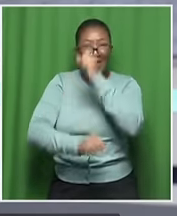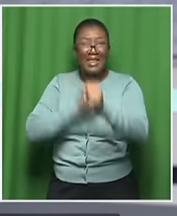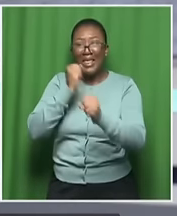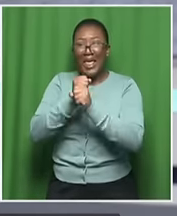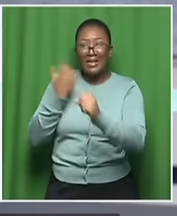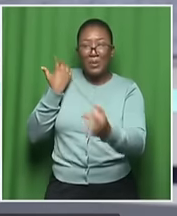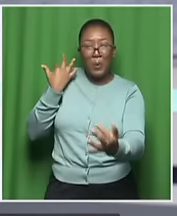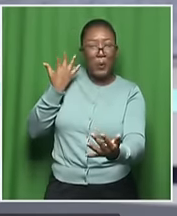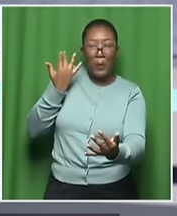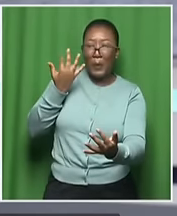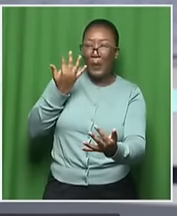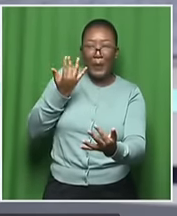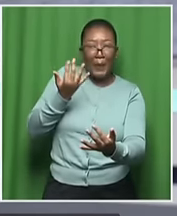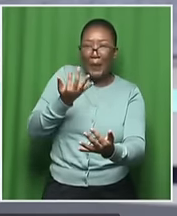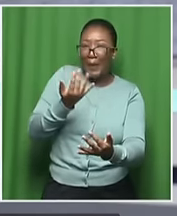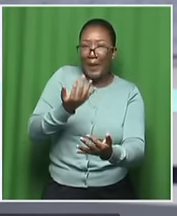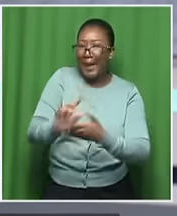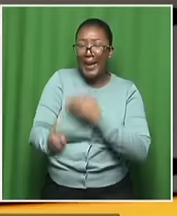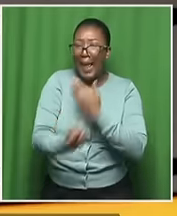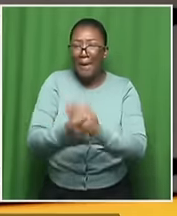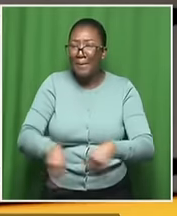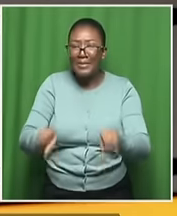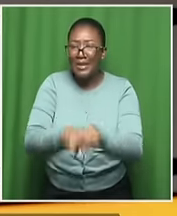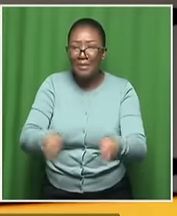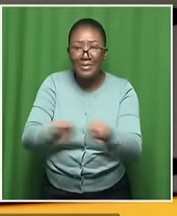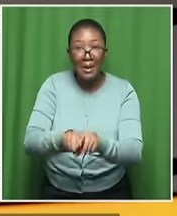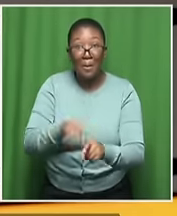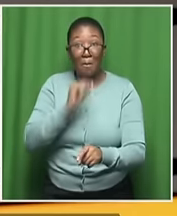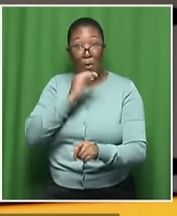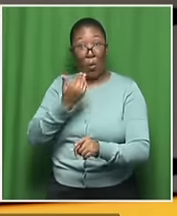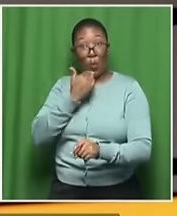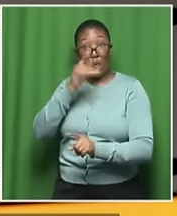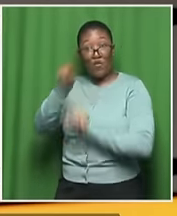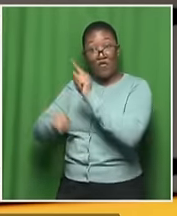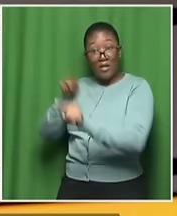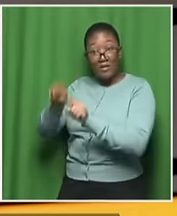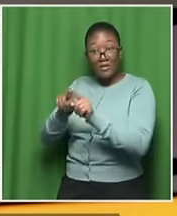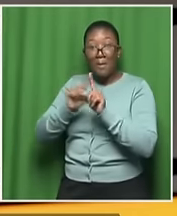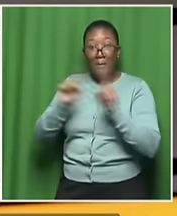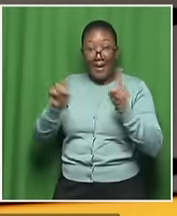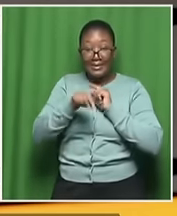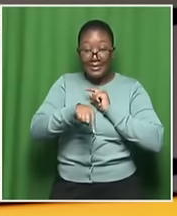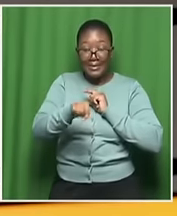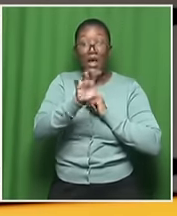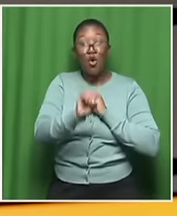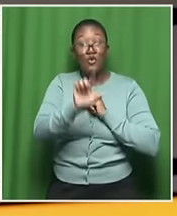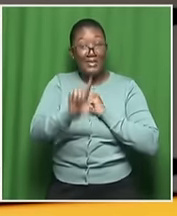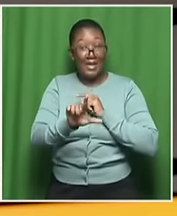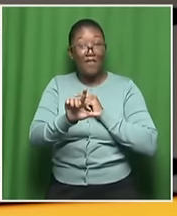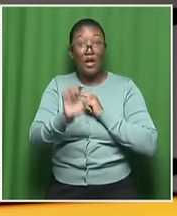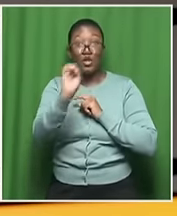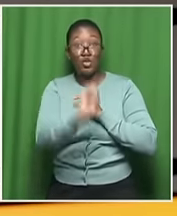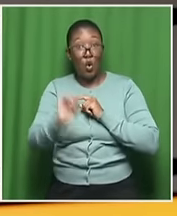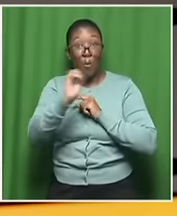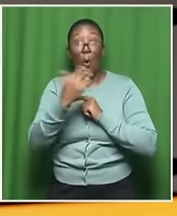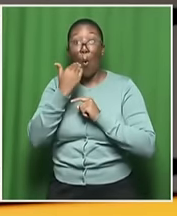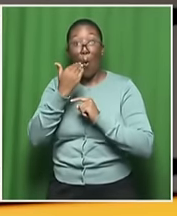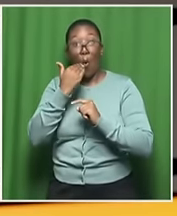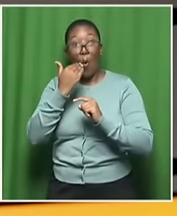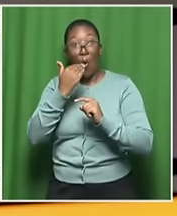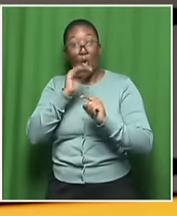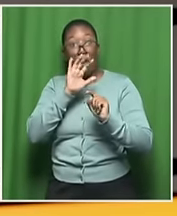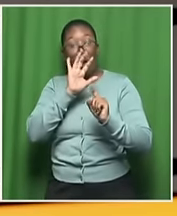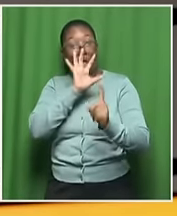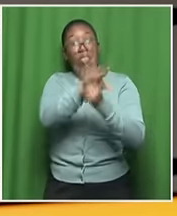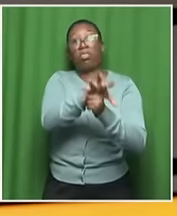you mean by they are the aggressor? Well, I talk about specifically the 7th of October, the attack. There are ways to solve